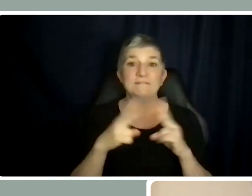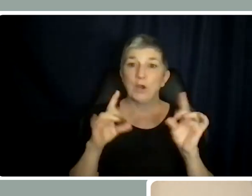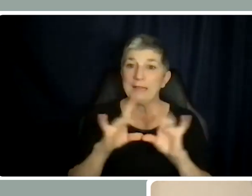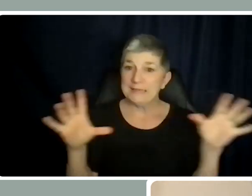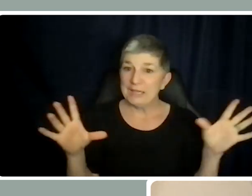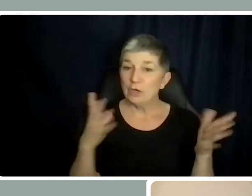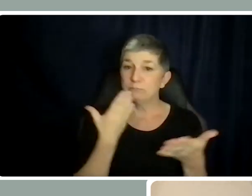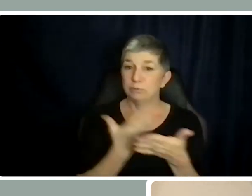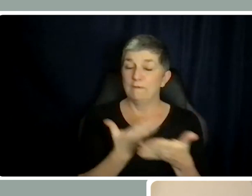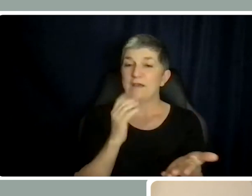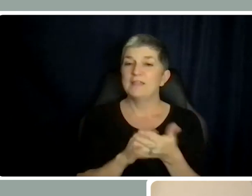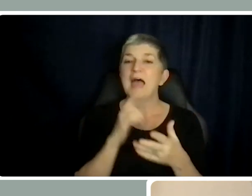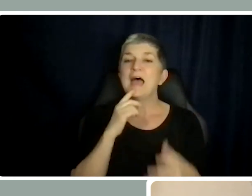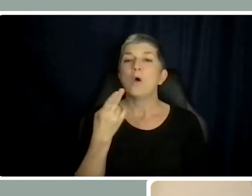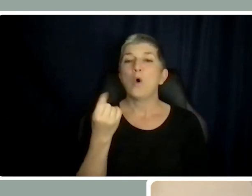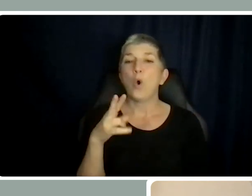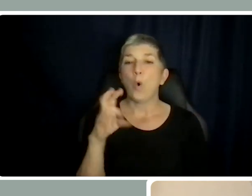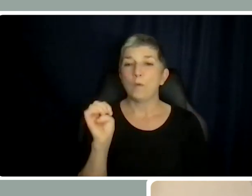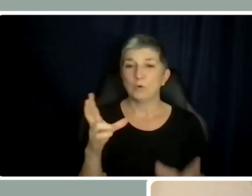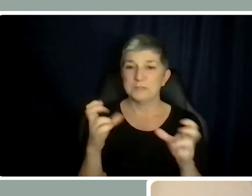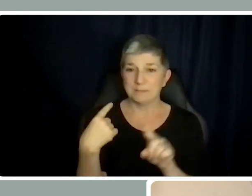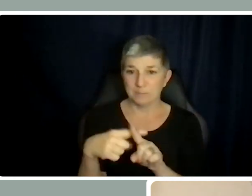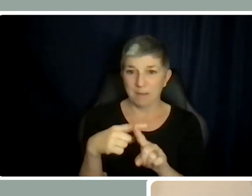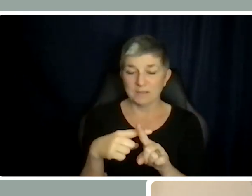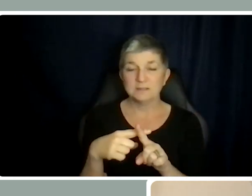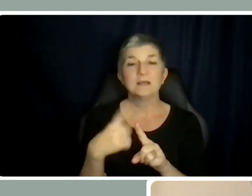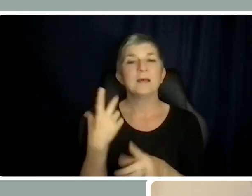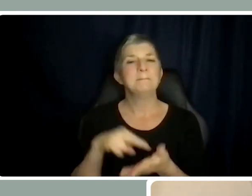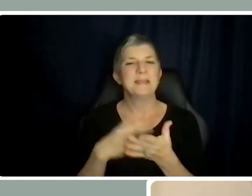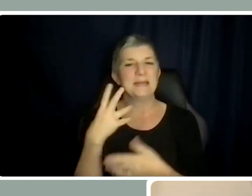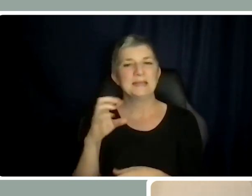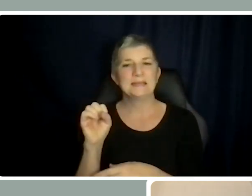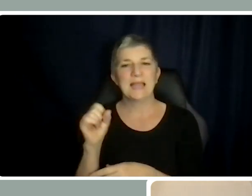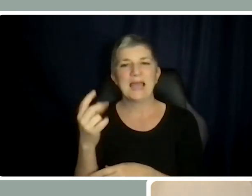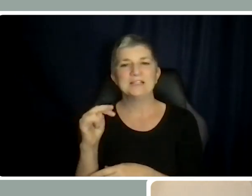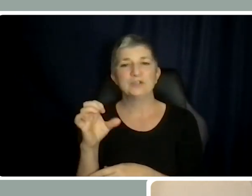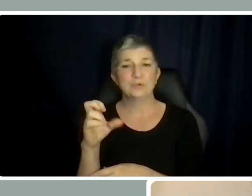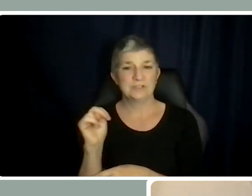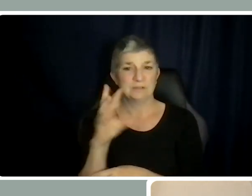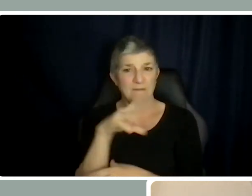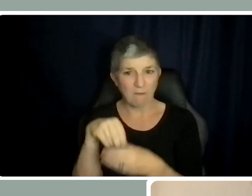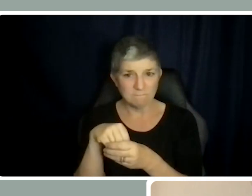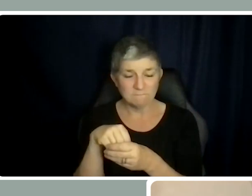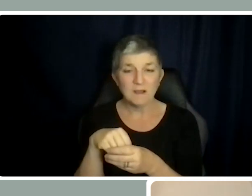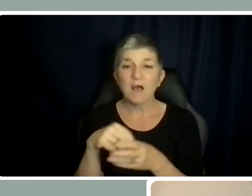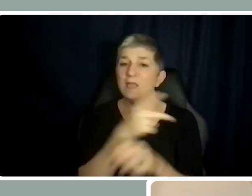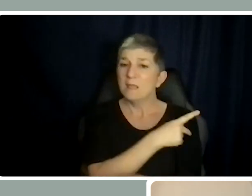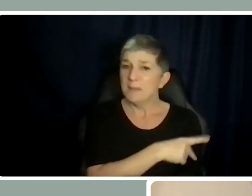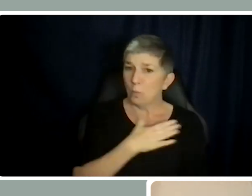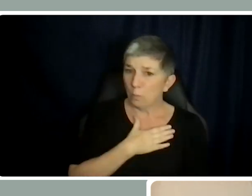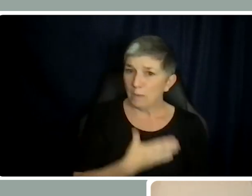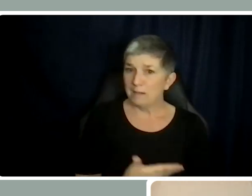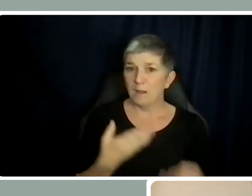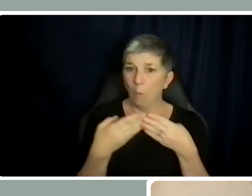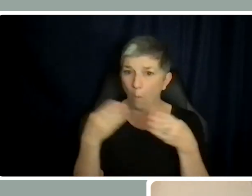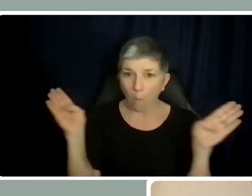that it's hormone receptor positive, that there's an estrogen-driven component, and the patient is, willing and